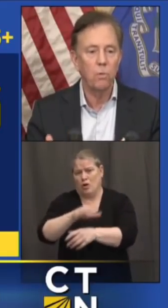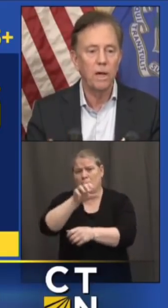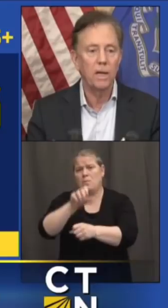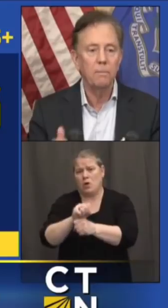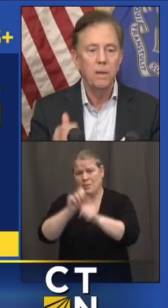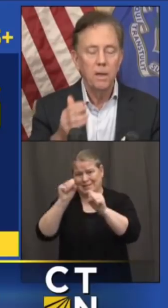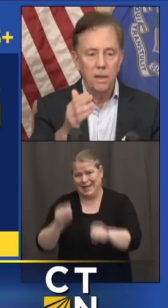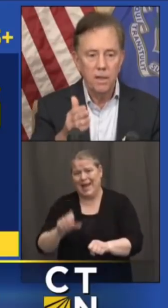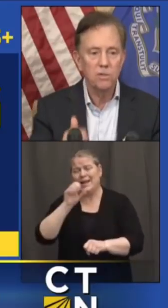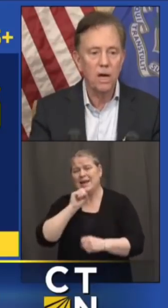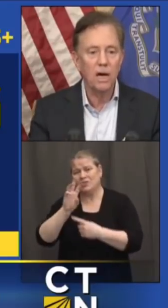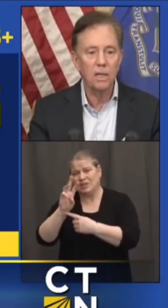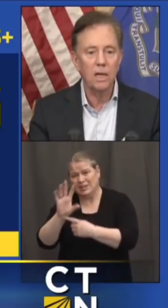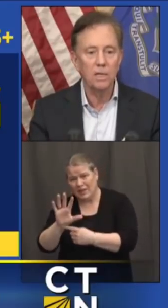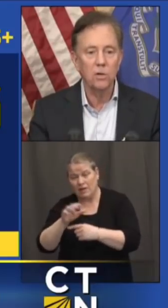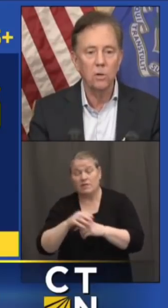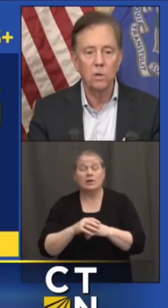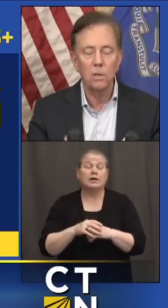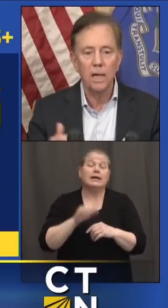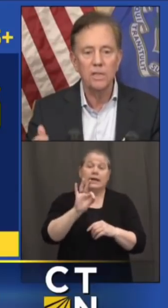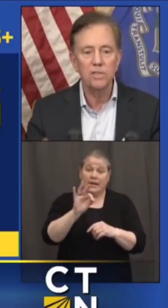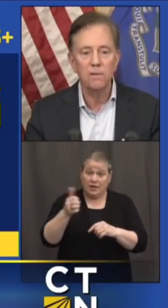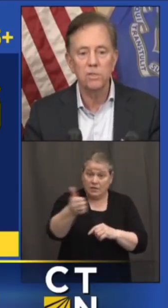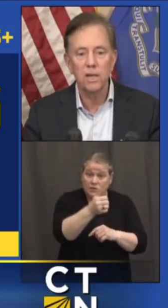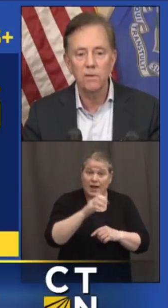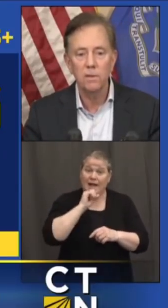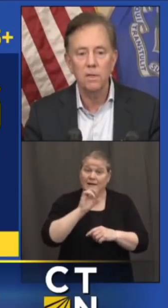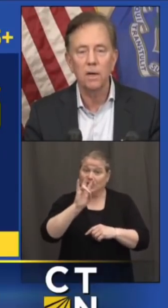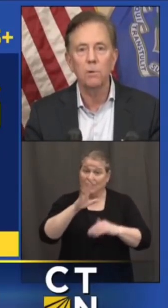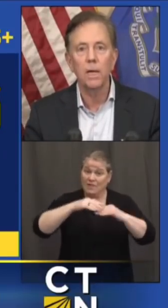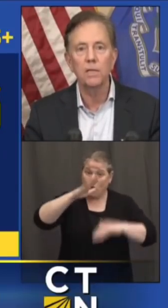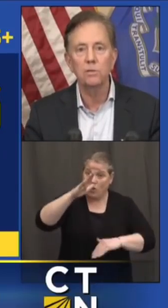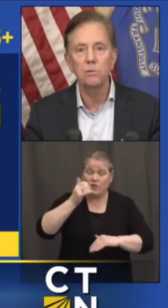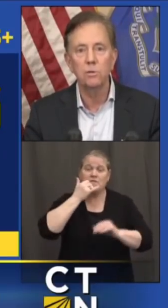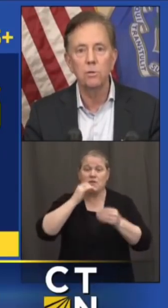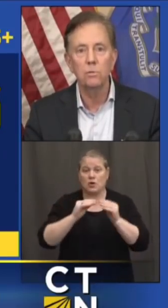you're still waiting, there's the hotline to call,